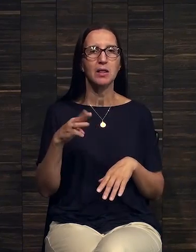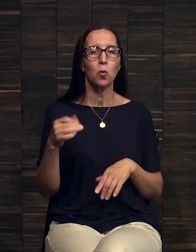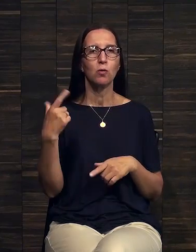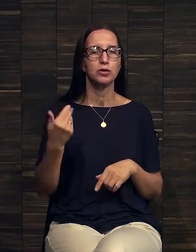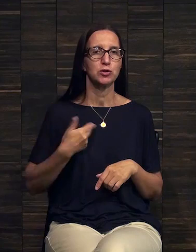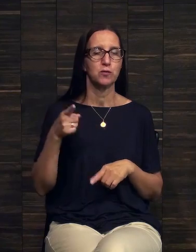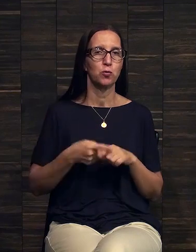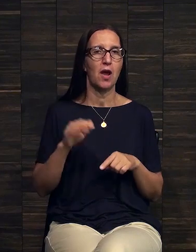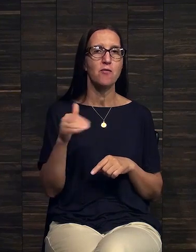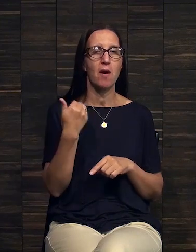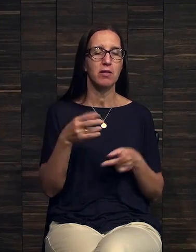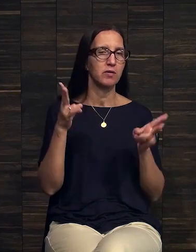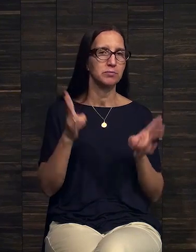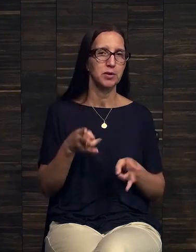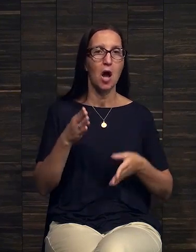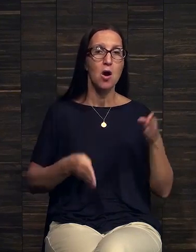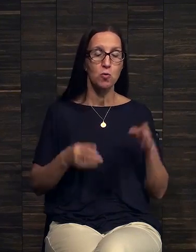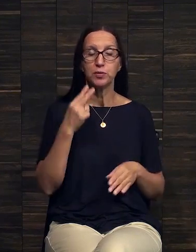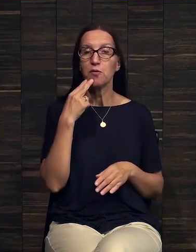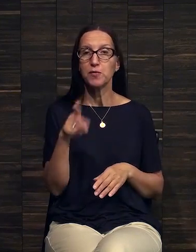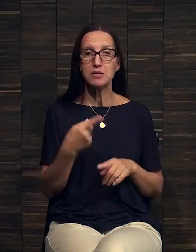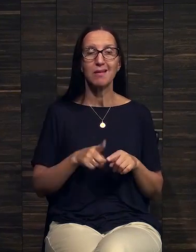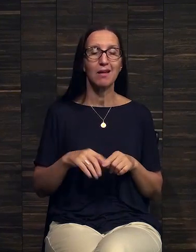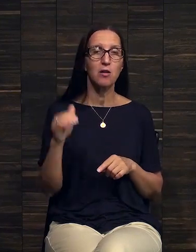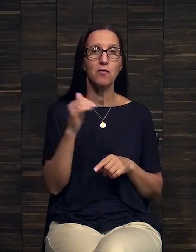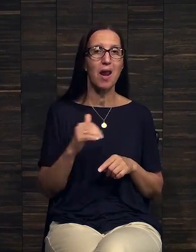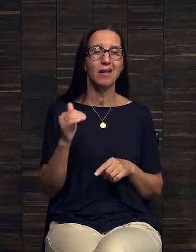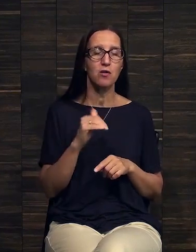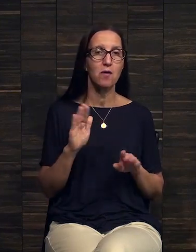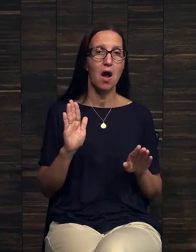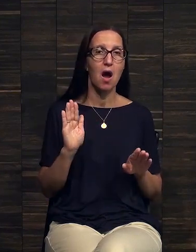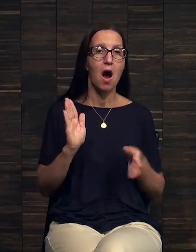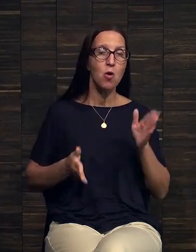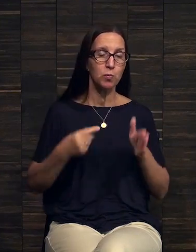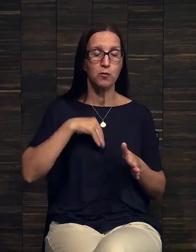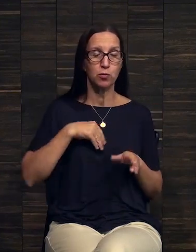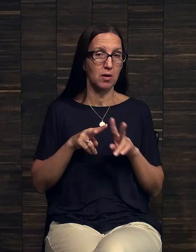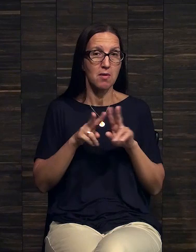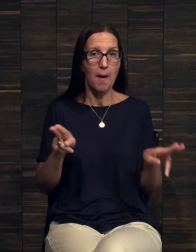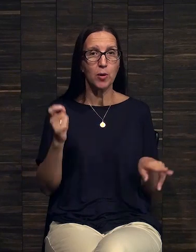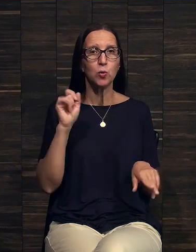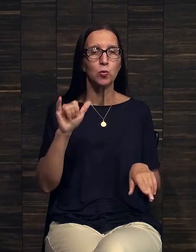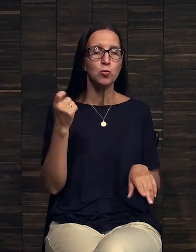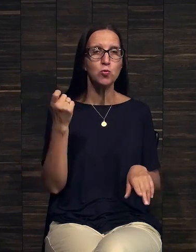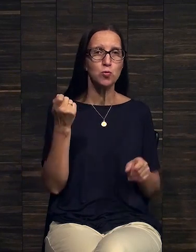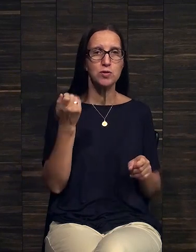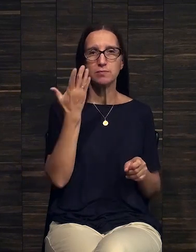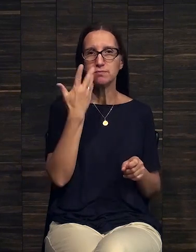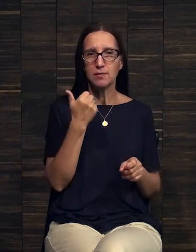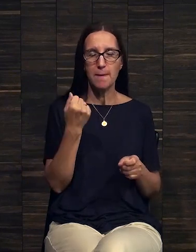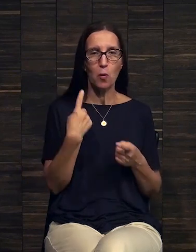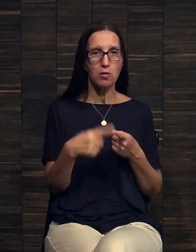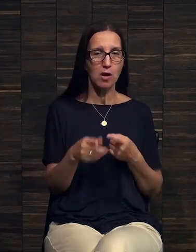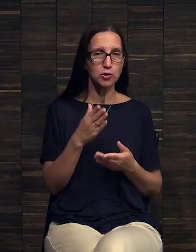robots to get, and he visited these purple robots. And they were exactly the